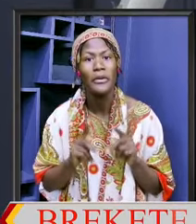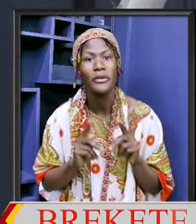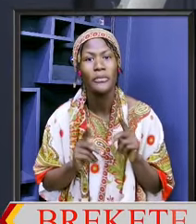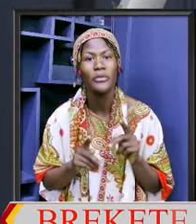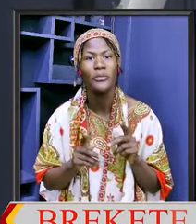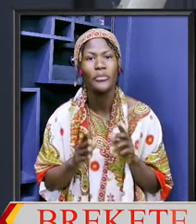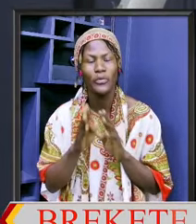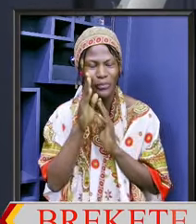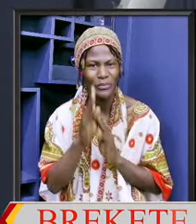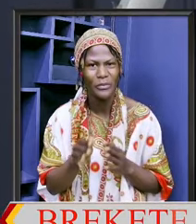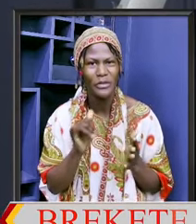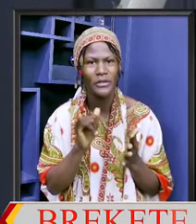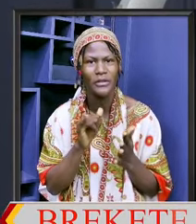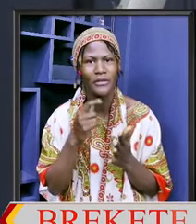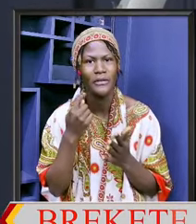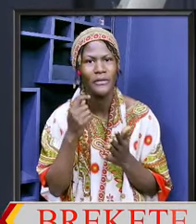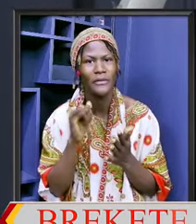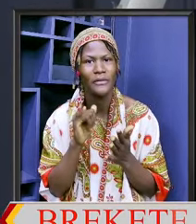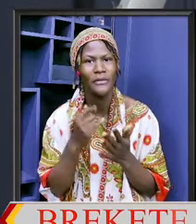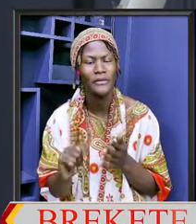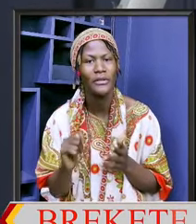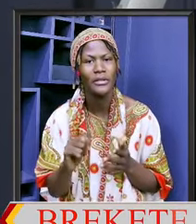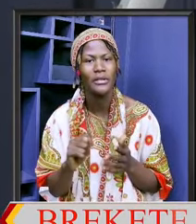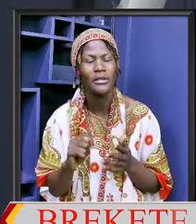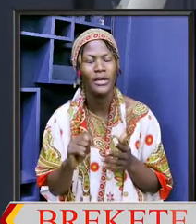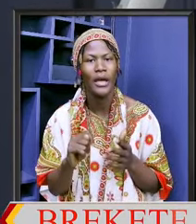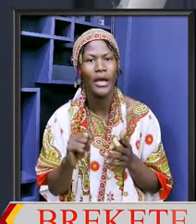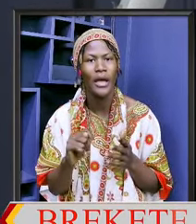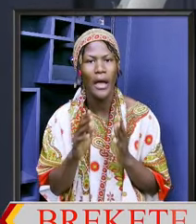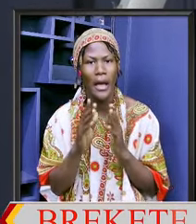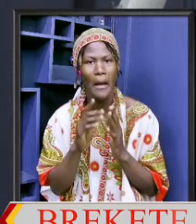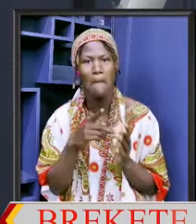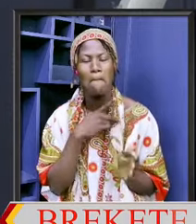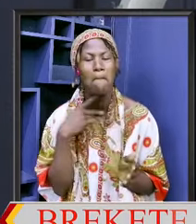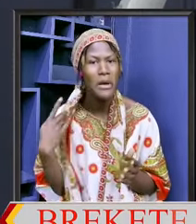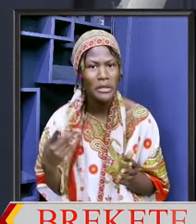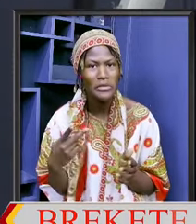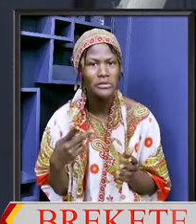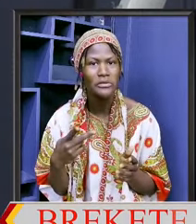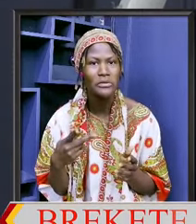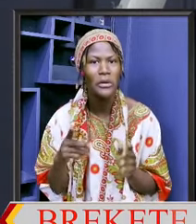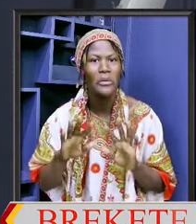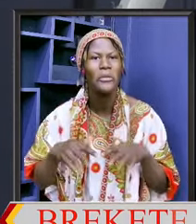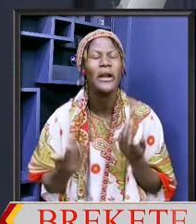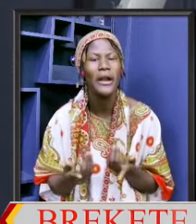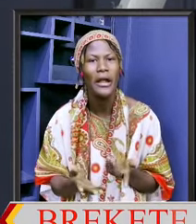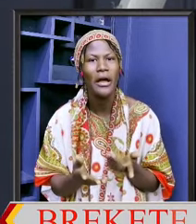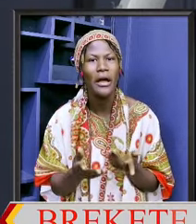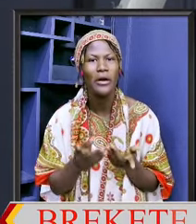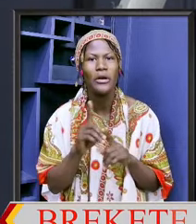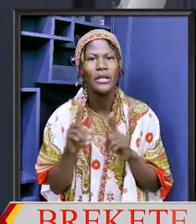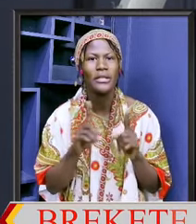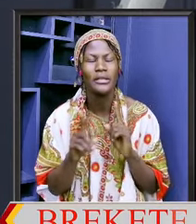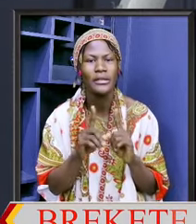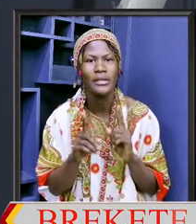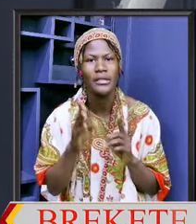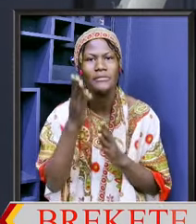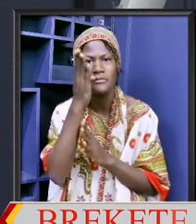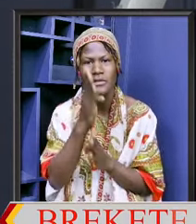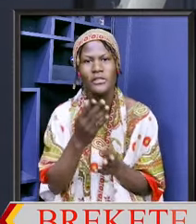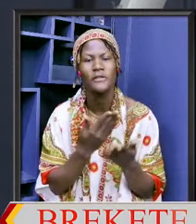God. Some people believe their mala more than they believe in God. What is wrong with us as a